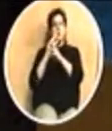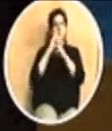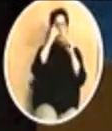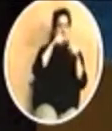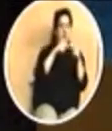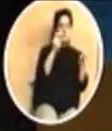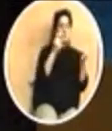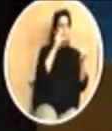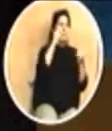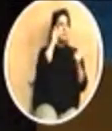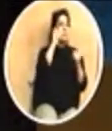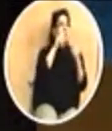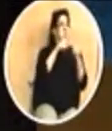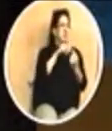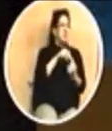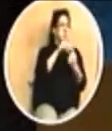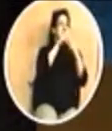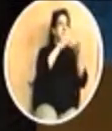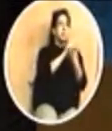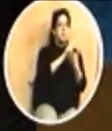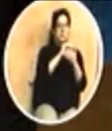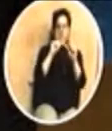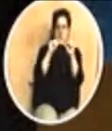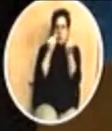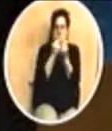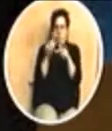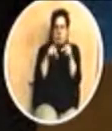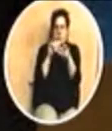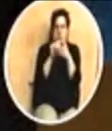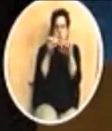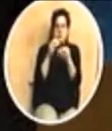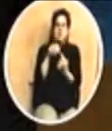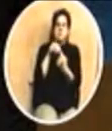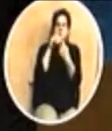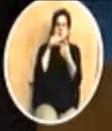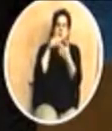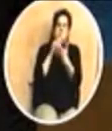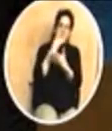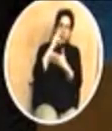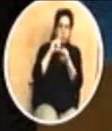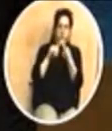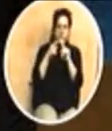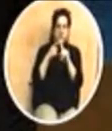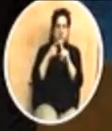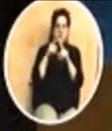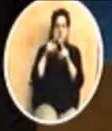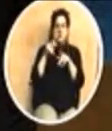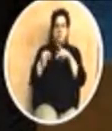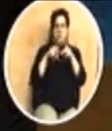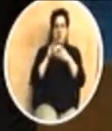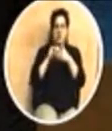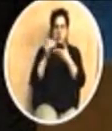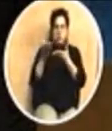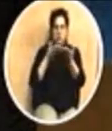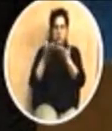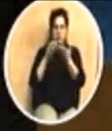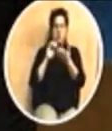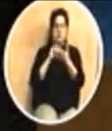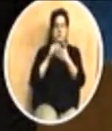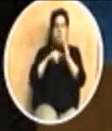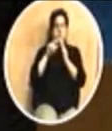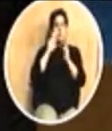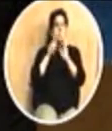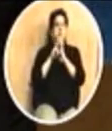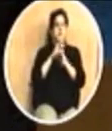you hear is about special rights. There's a group of people here that want special rights for their friends and the people they serve with, and that's what you're witnessing